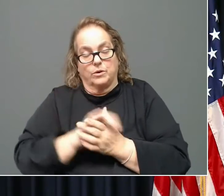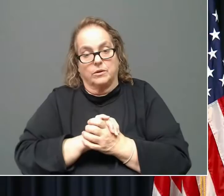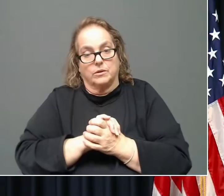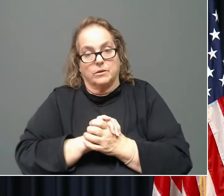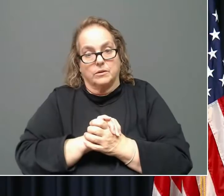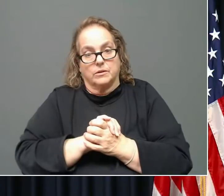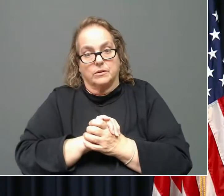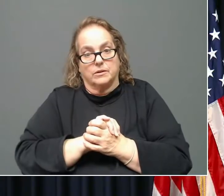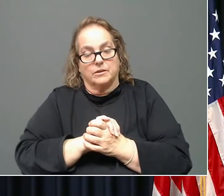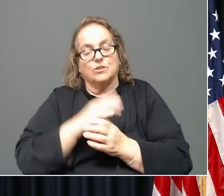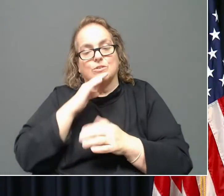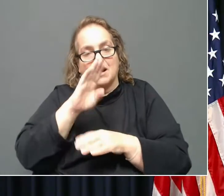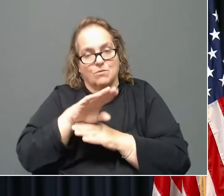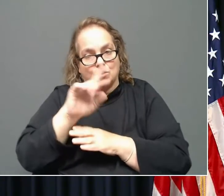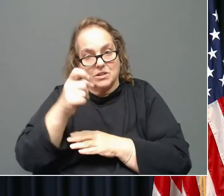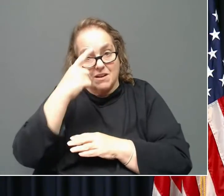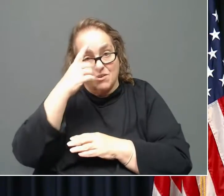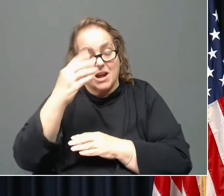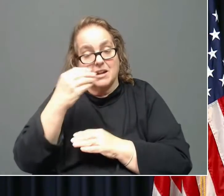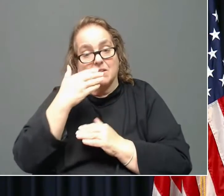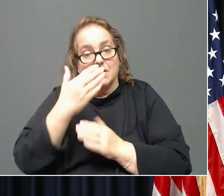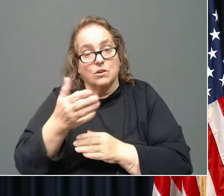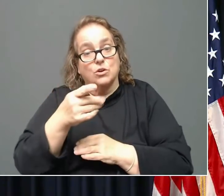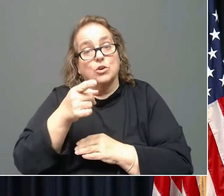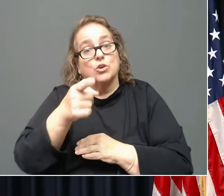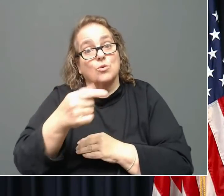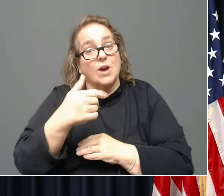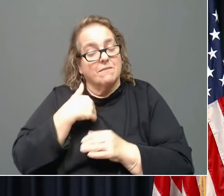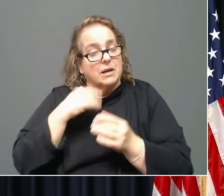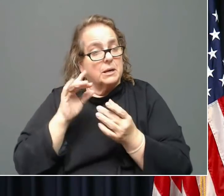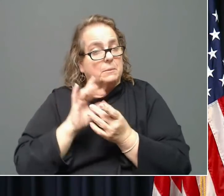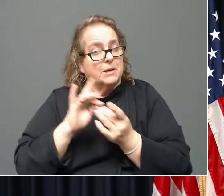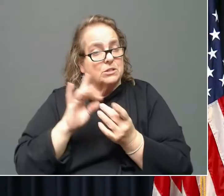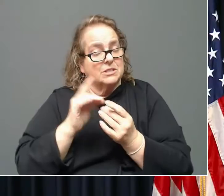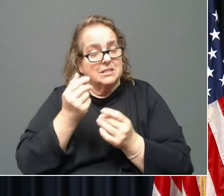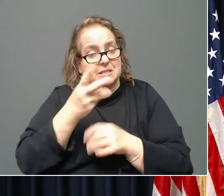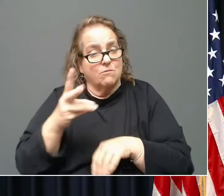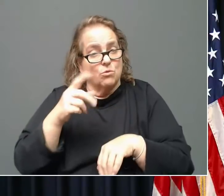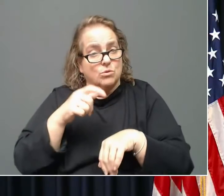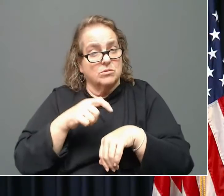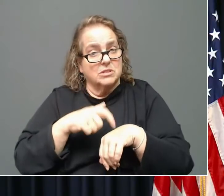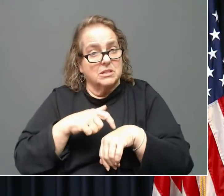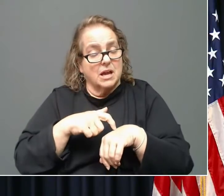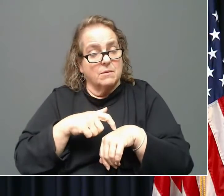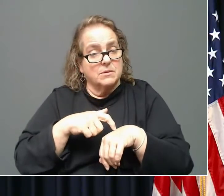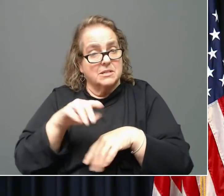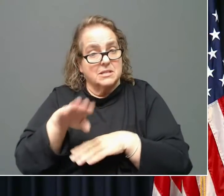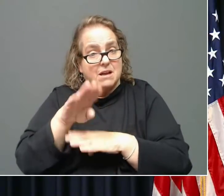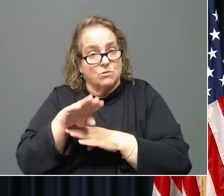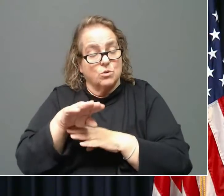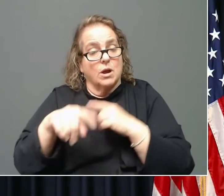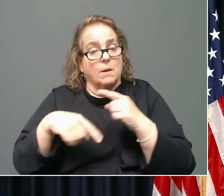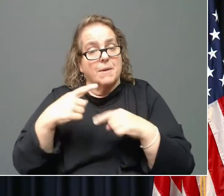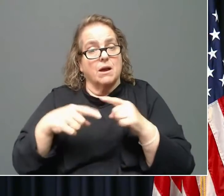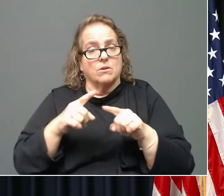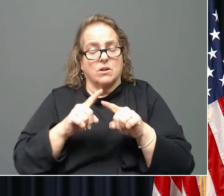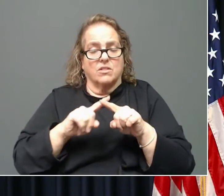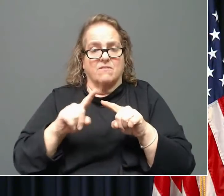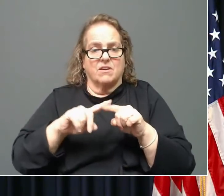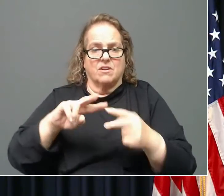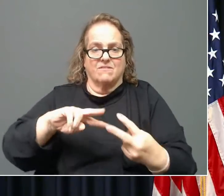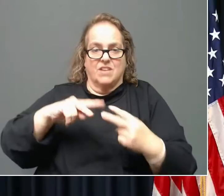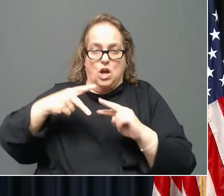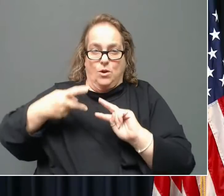Yes, good afternoon, Governor, and thank you. You have mentioned several times this afternoon about the variants out there,